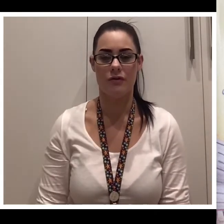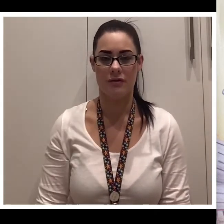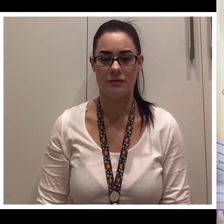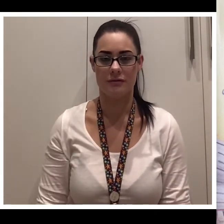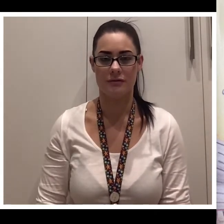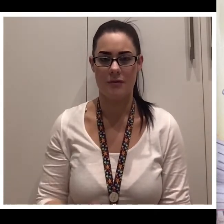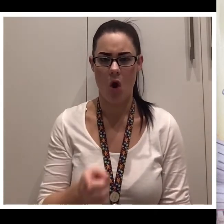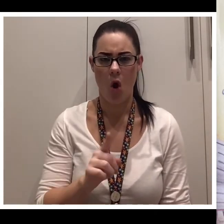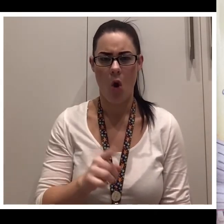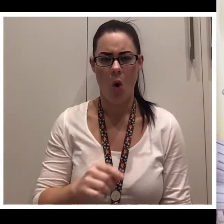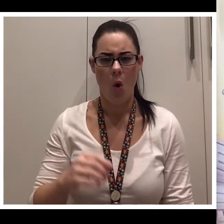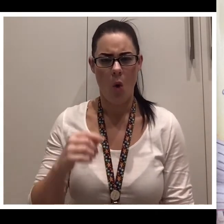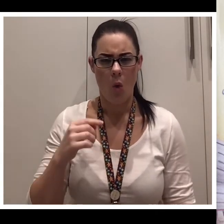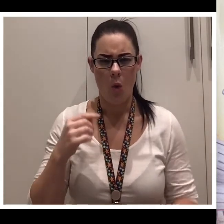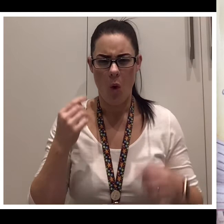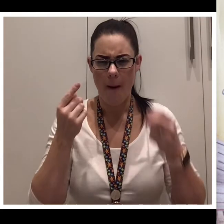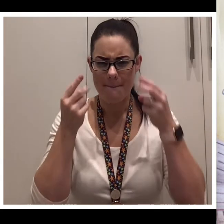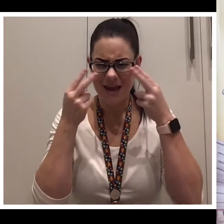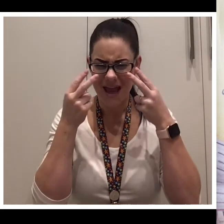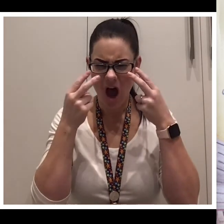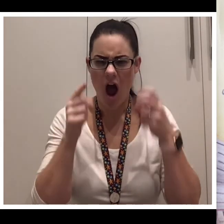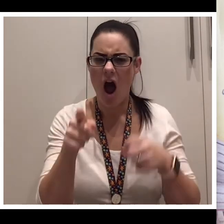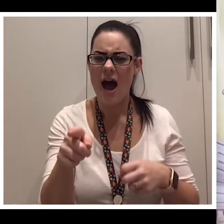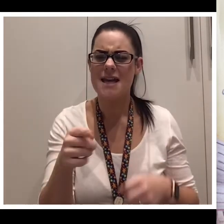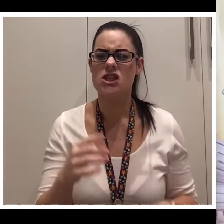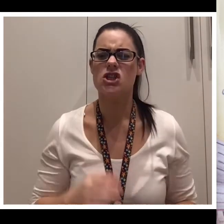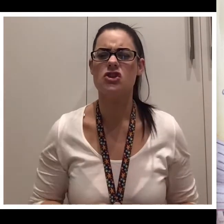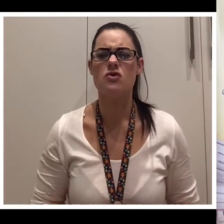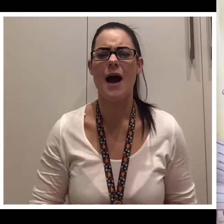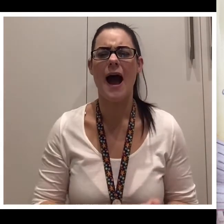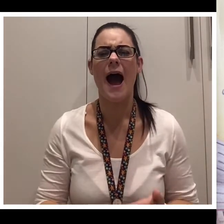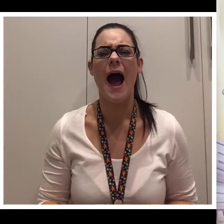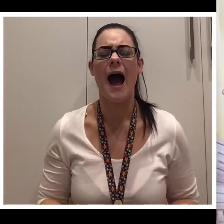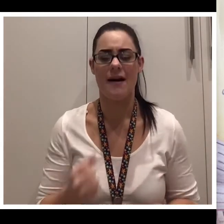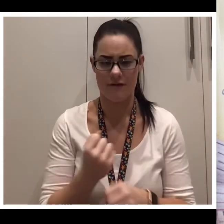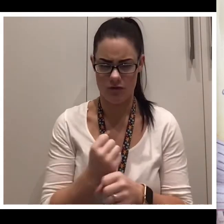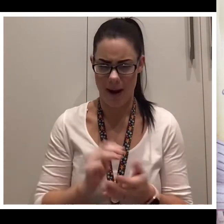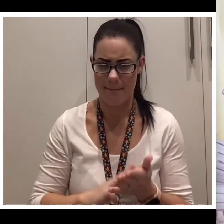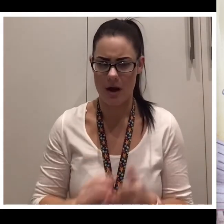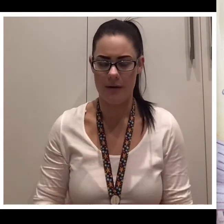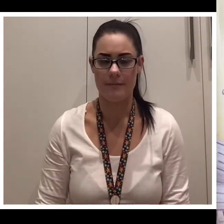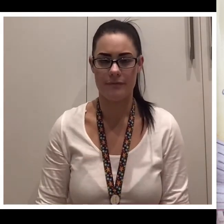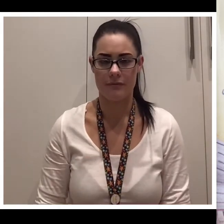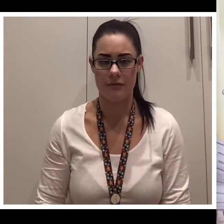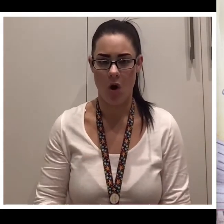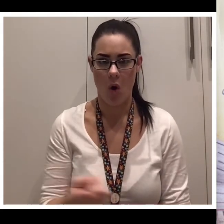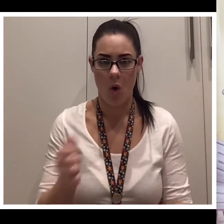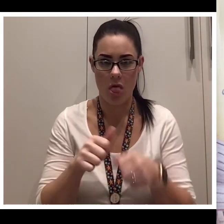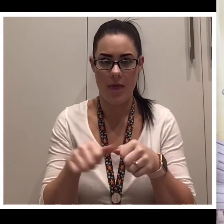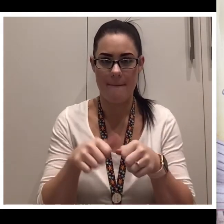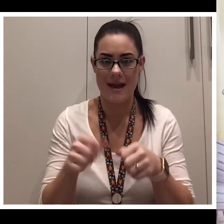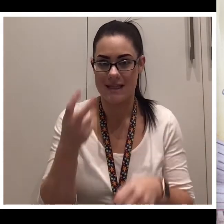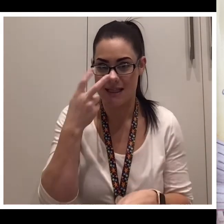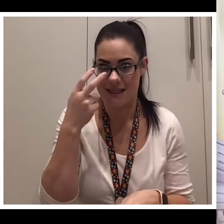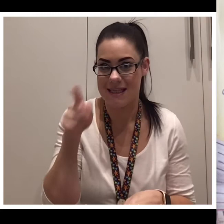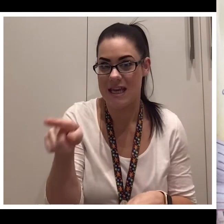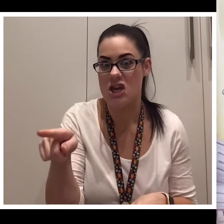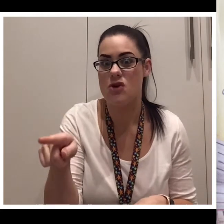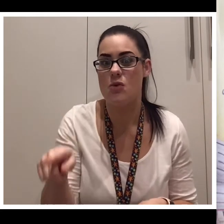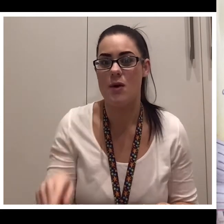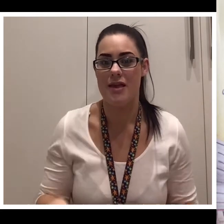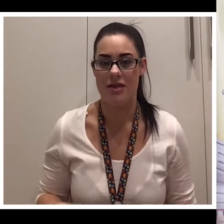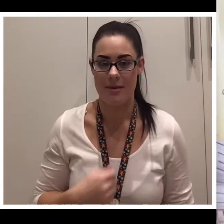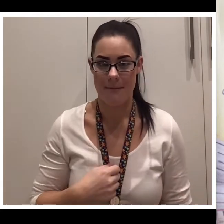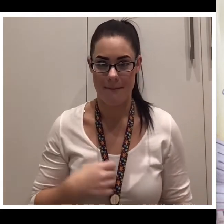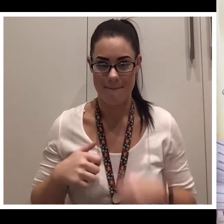"What big eyes you have, Grandma." "All the better to see you with, my dear."